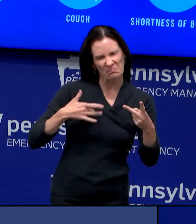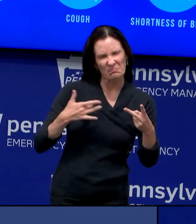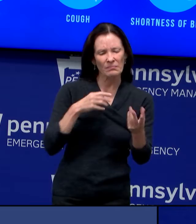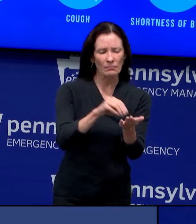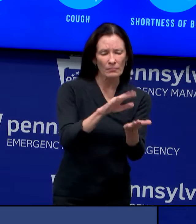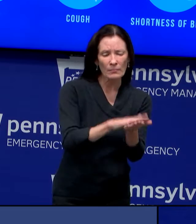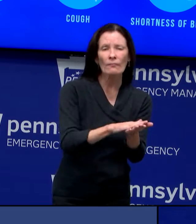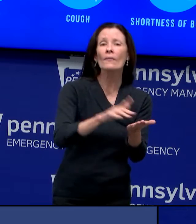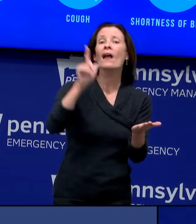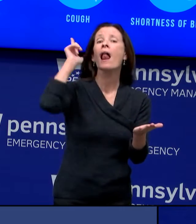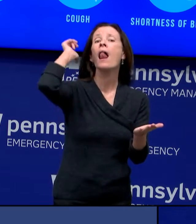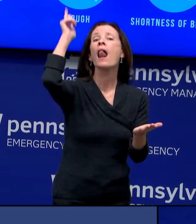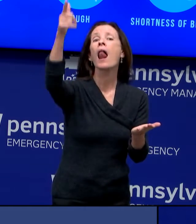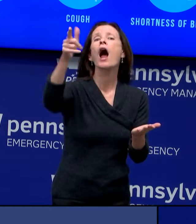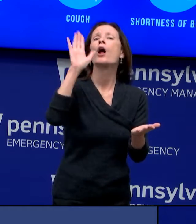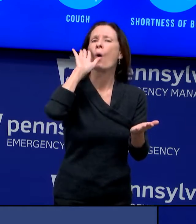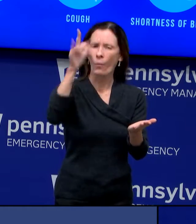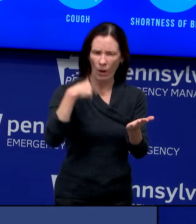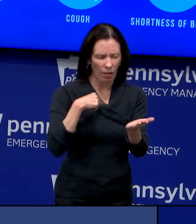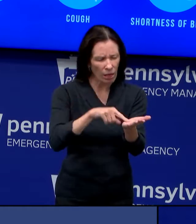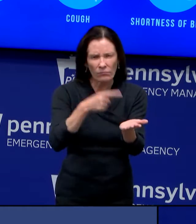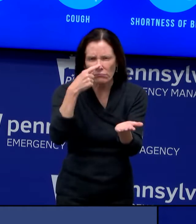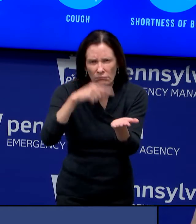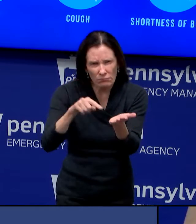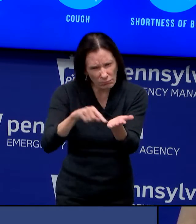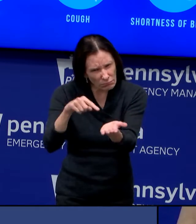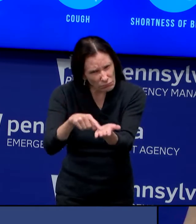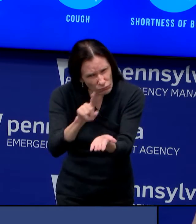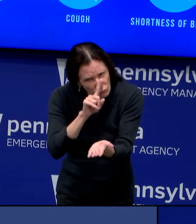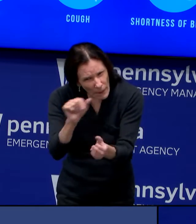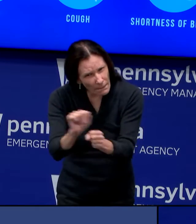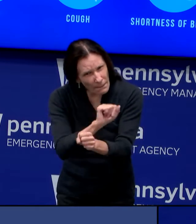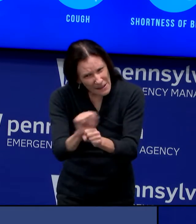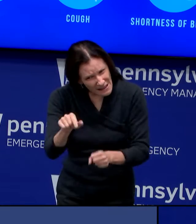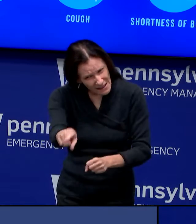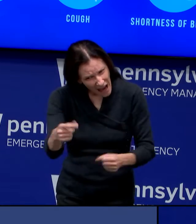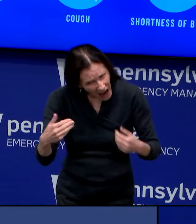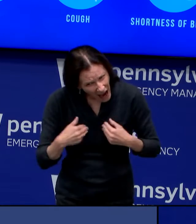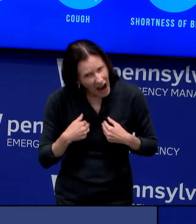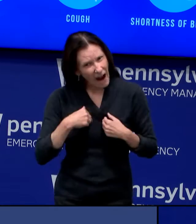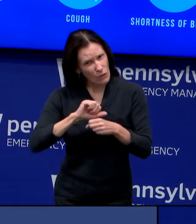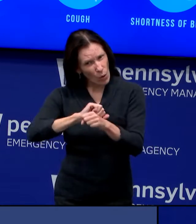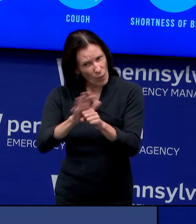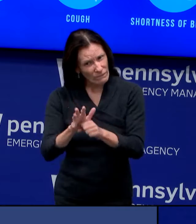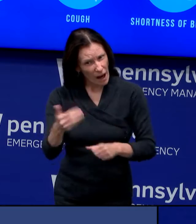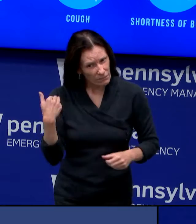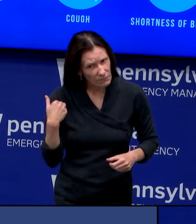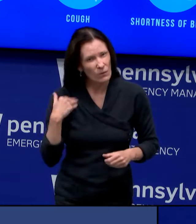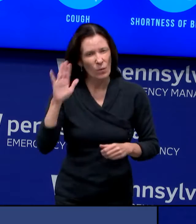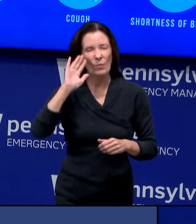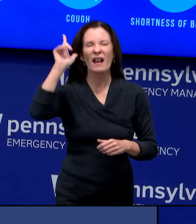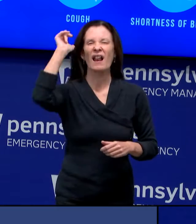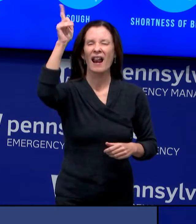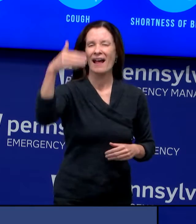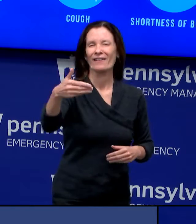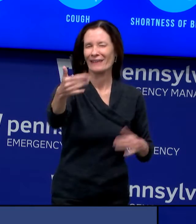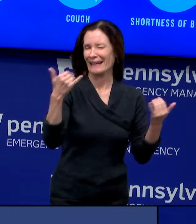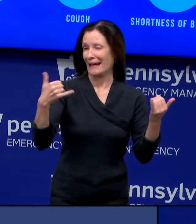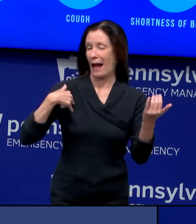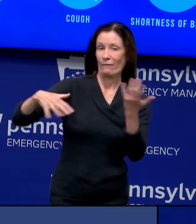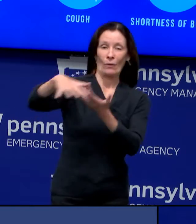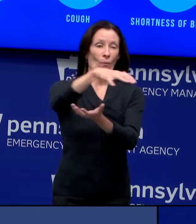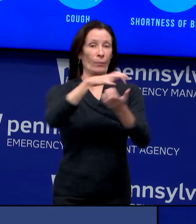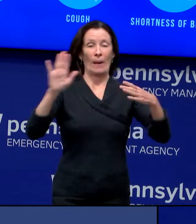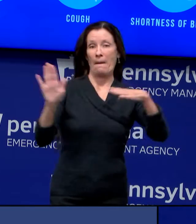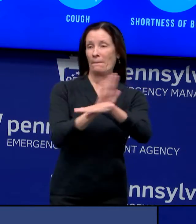probable case count. Now, I want to emphasize, to make the data-driven decisions that we are making